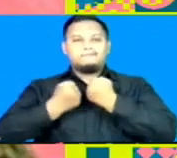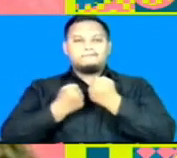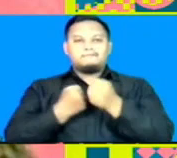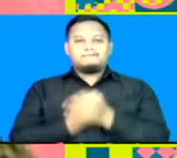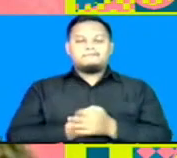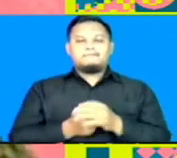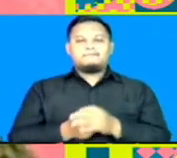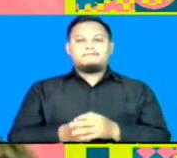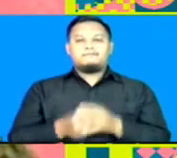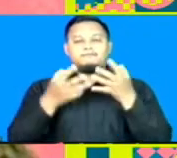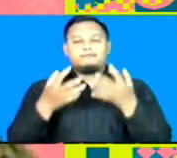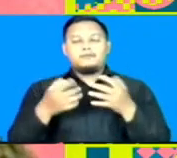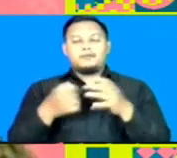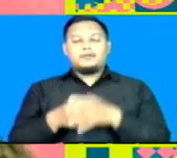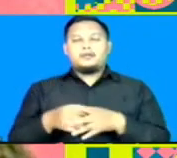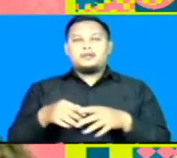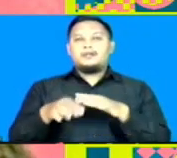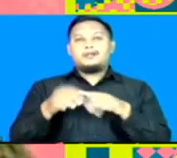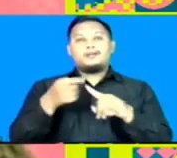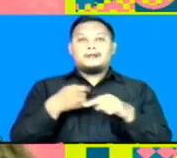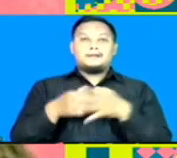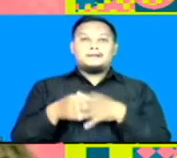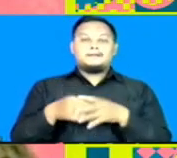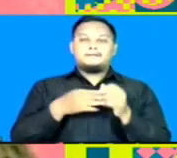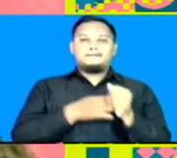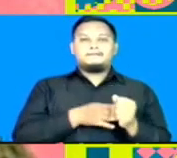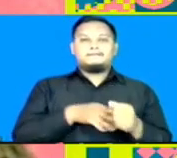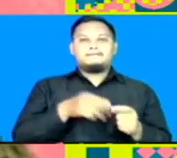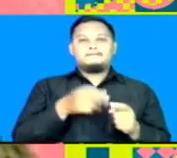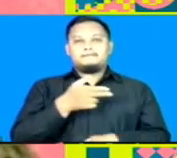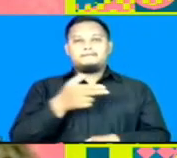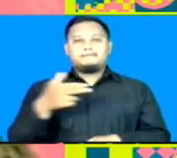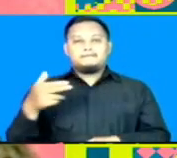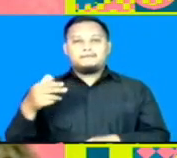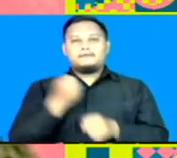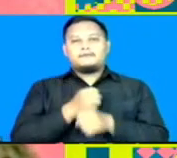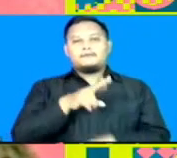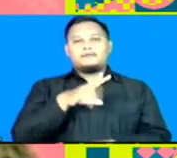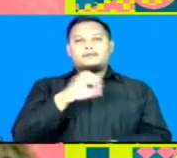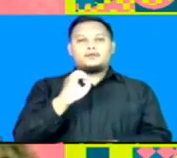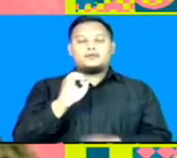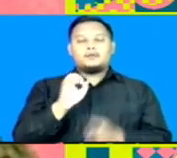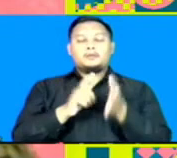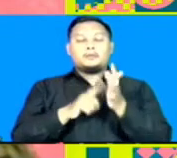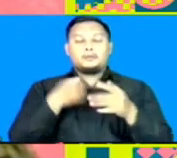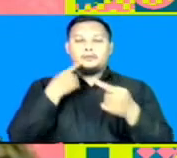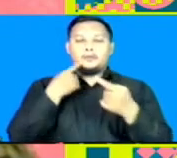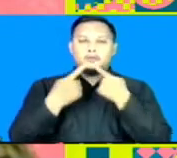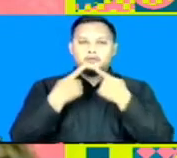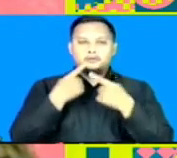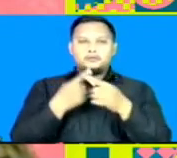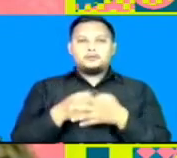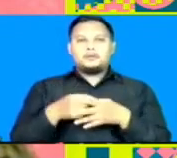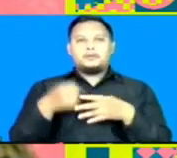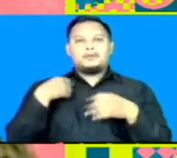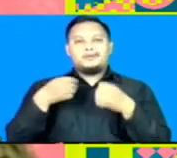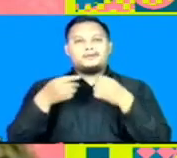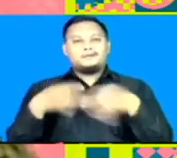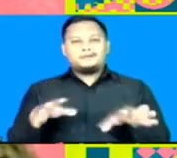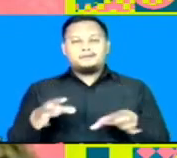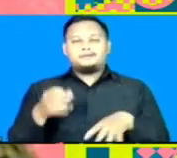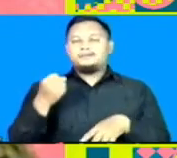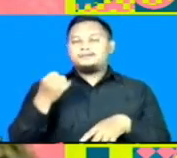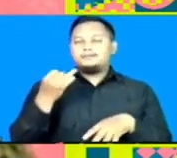DWG has fostered discussions that resulted in positive notes on multilateralism, including discussions